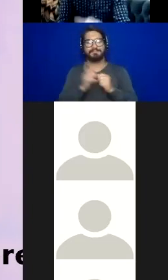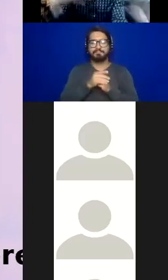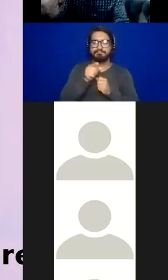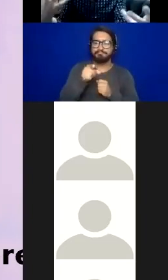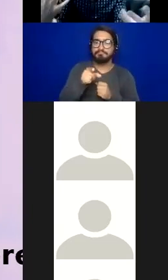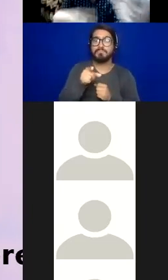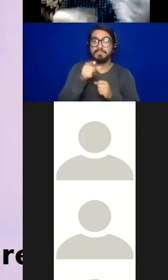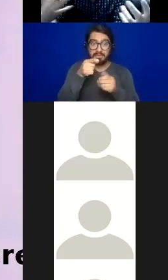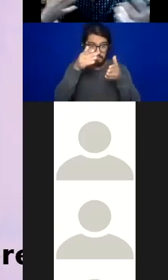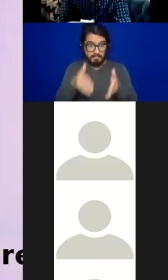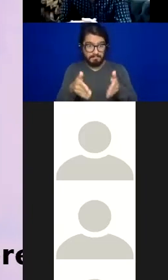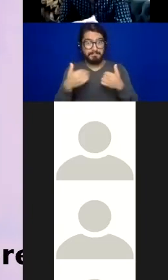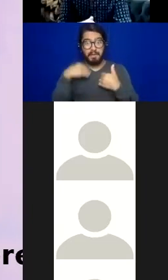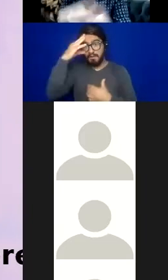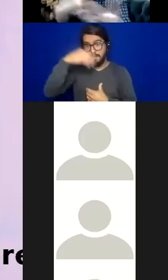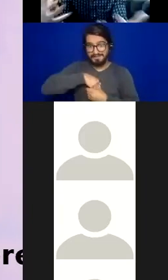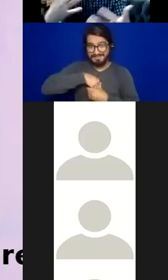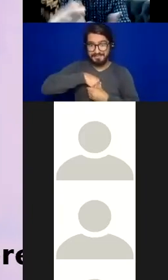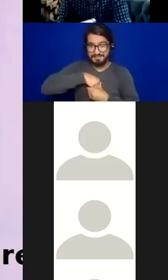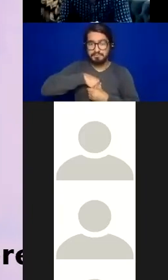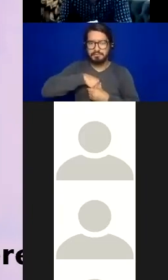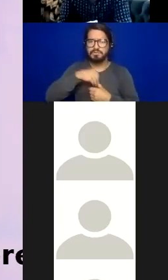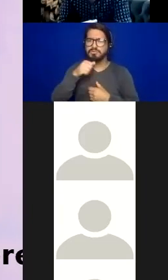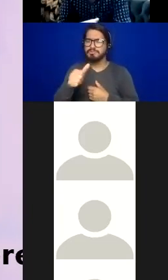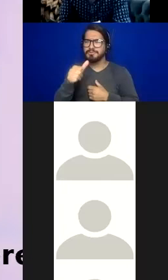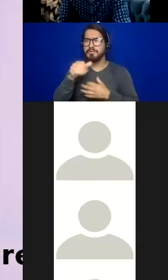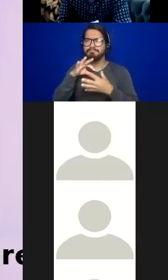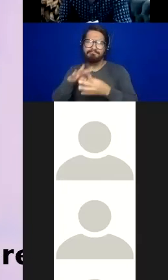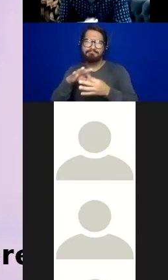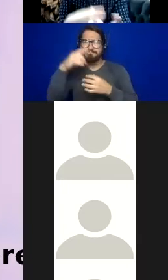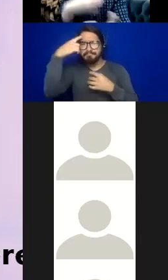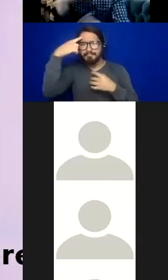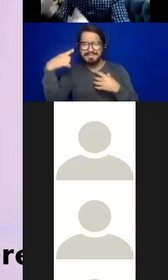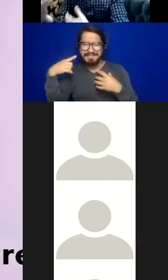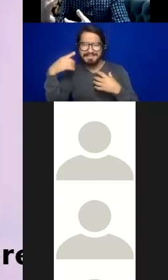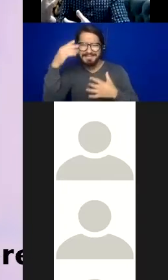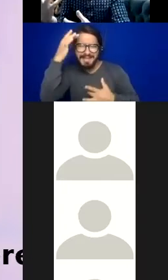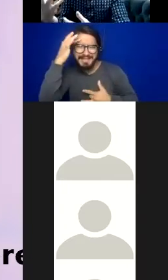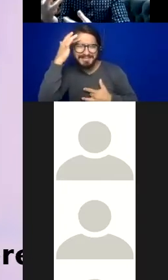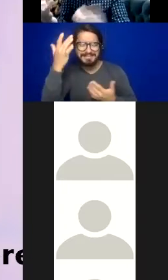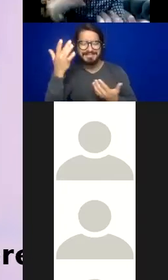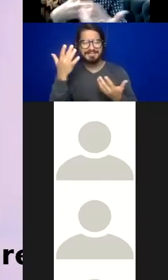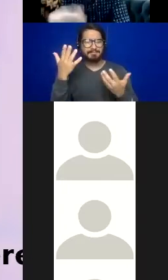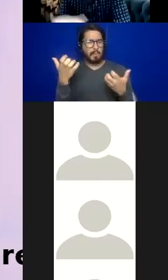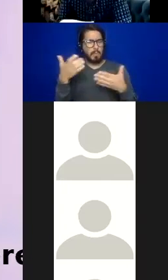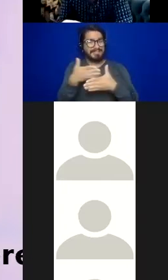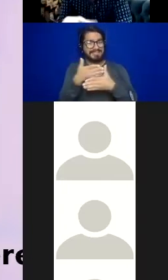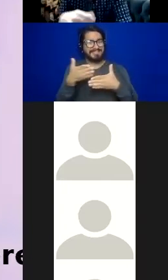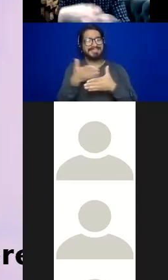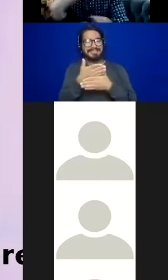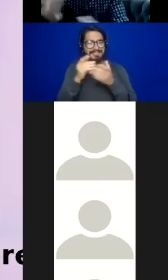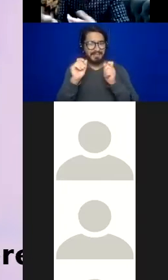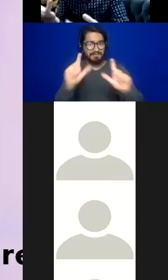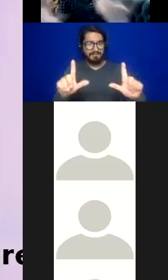is autistic, and autism is not a mental illness, but I wanted to share this framework because I